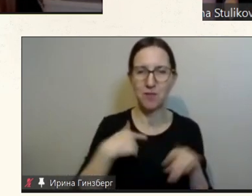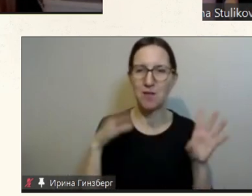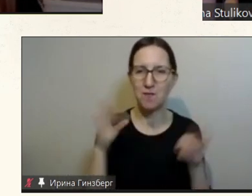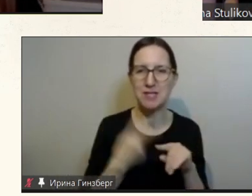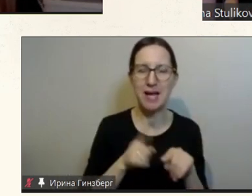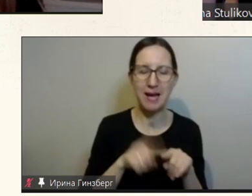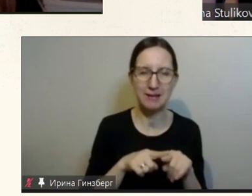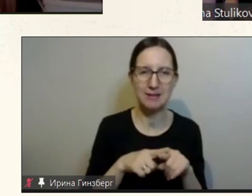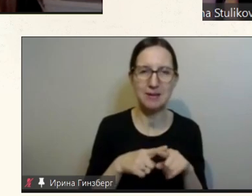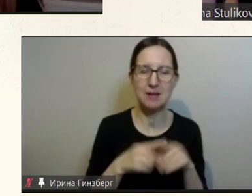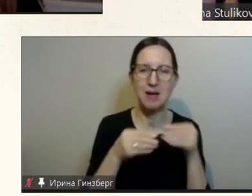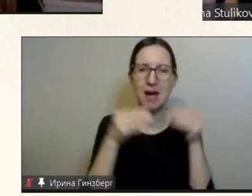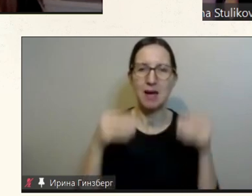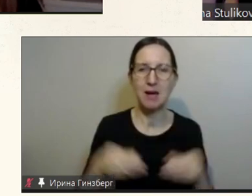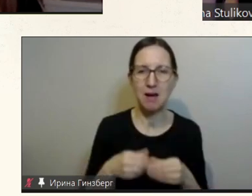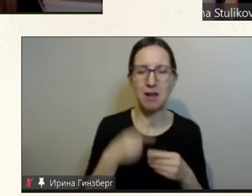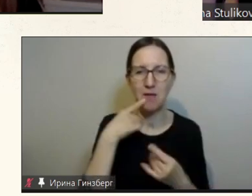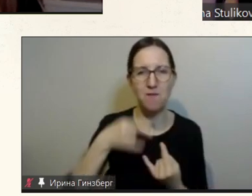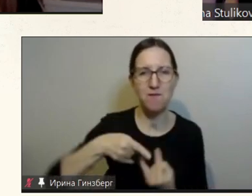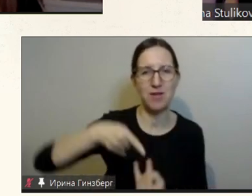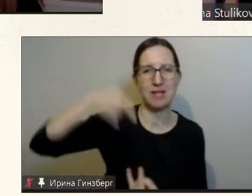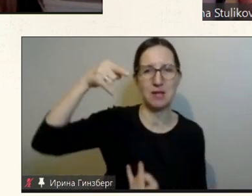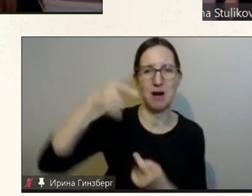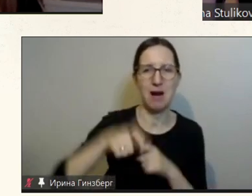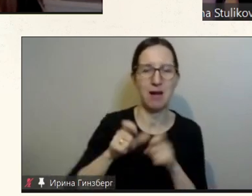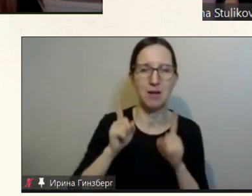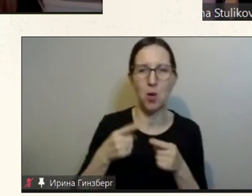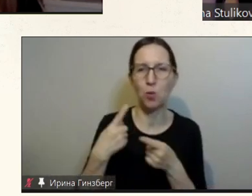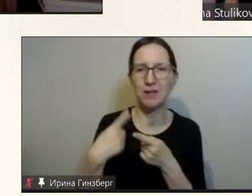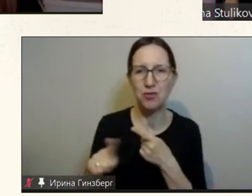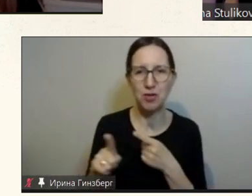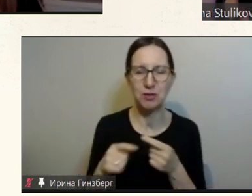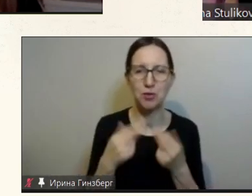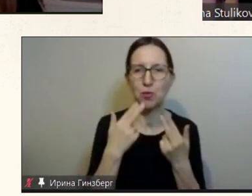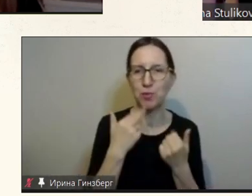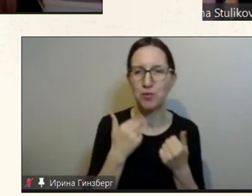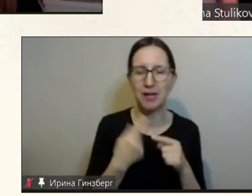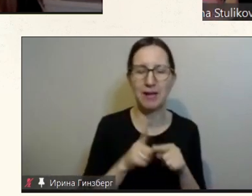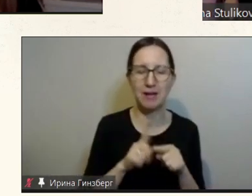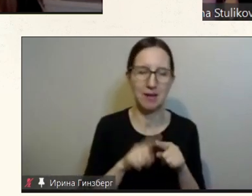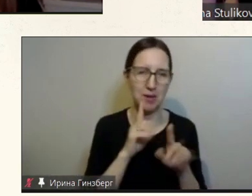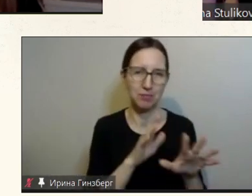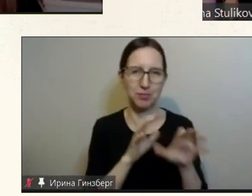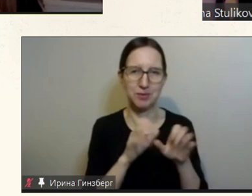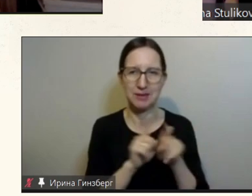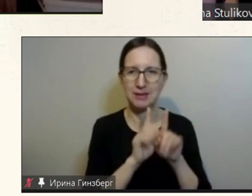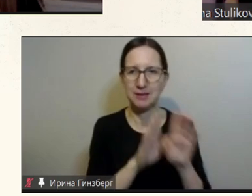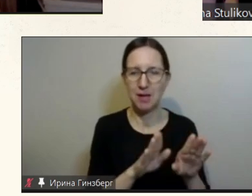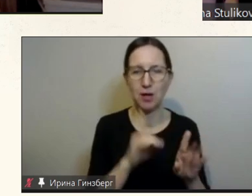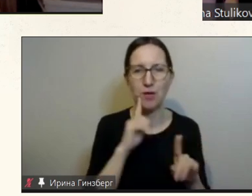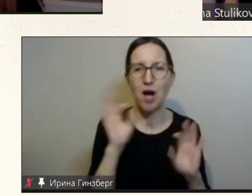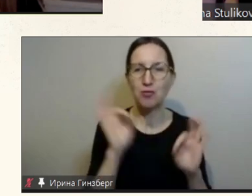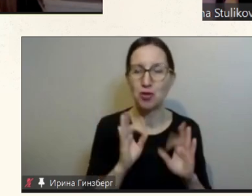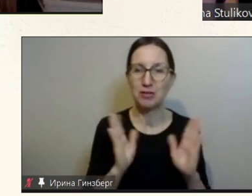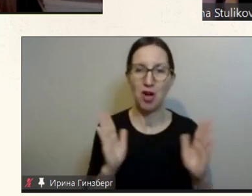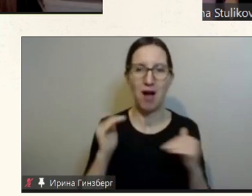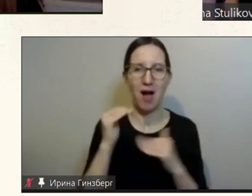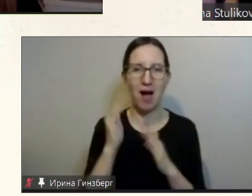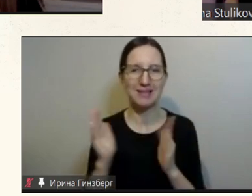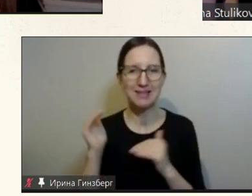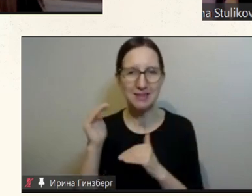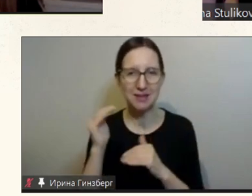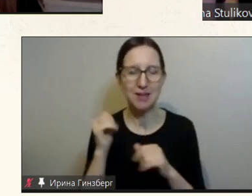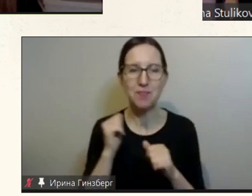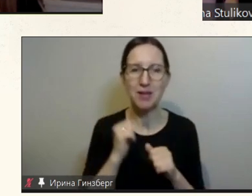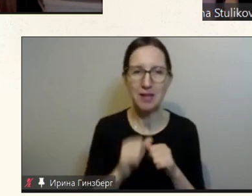ones and the bigger ones. Almost all screens are vertical. And this is quite different from